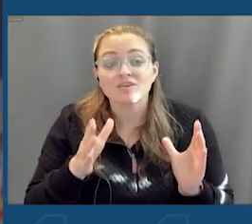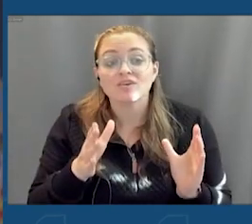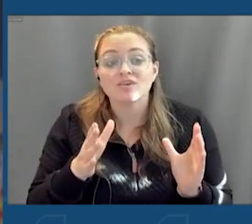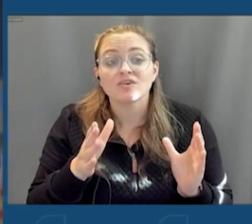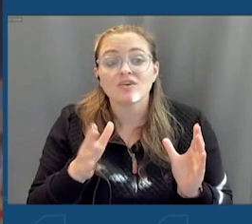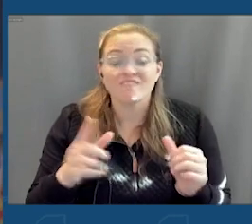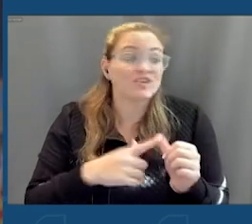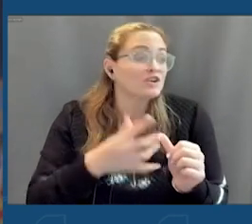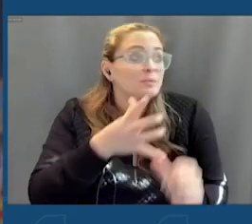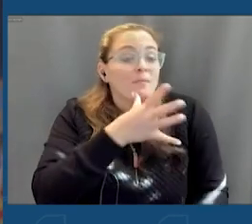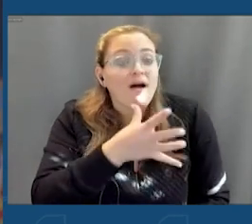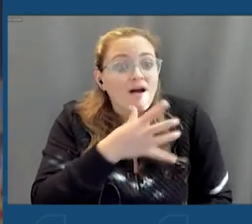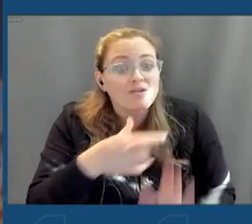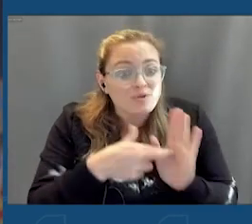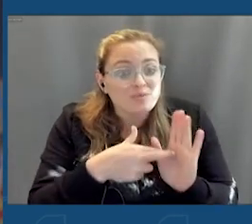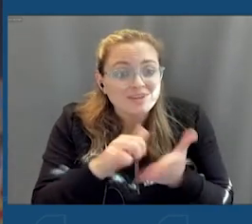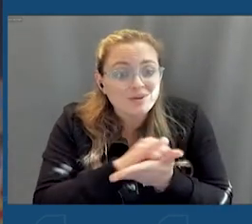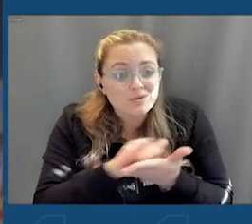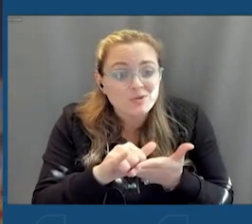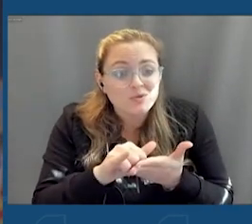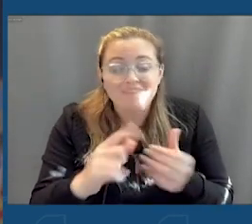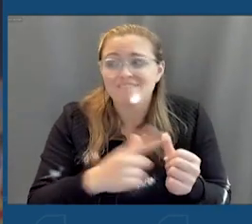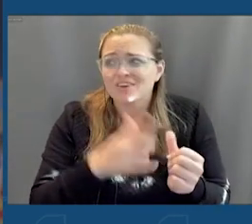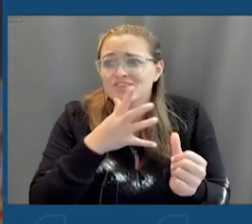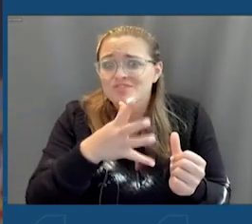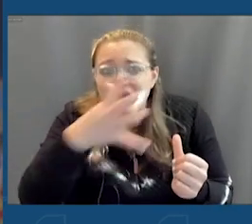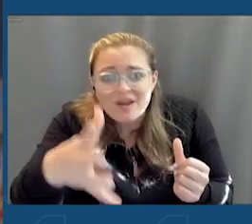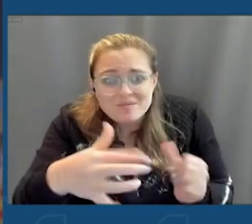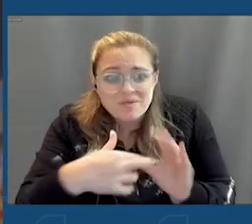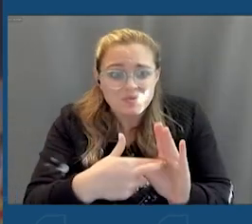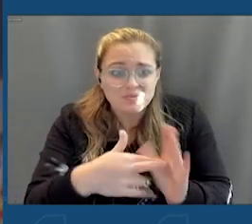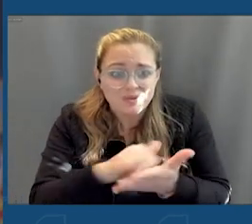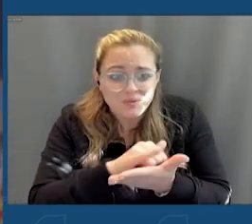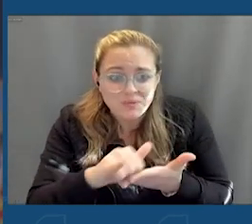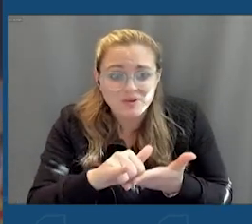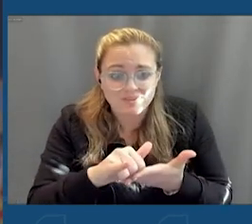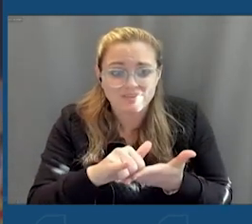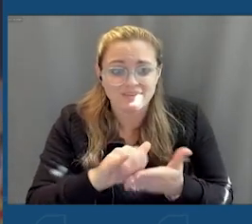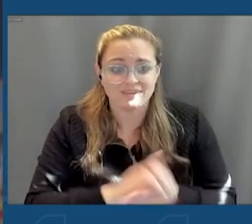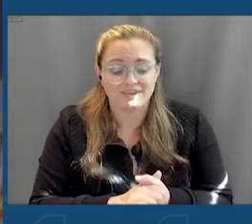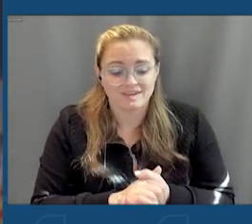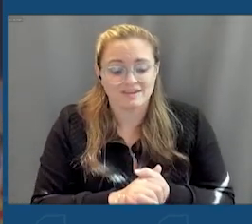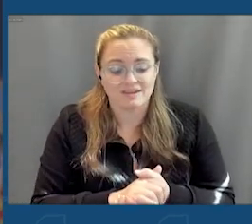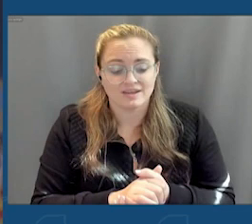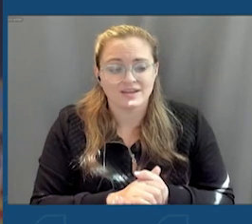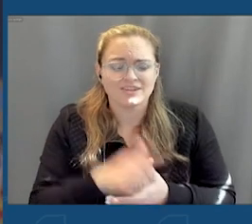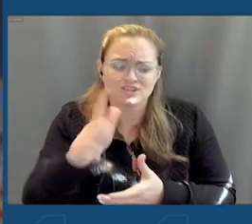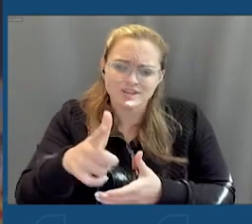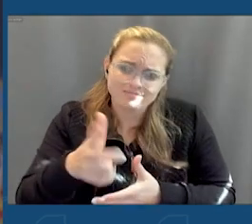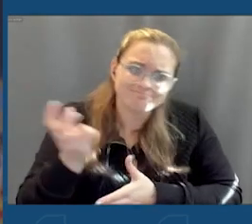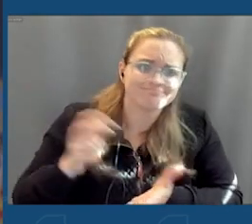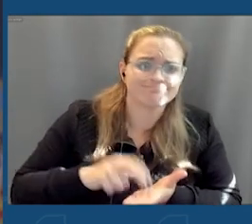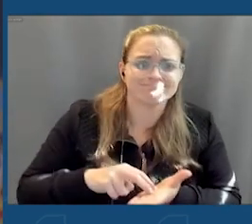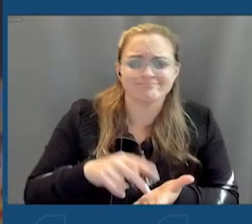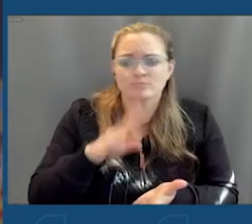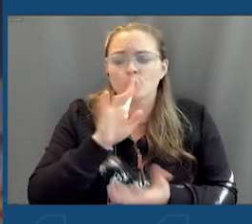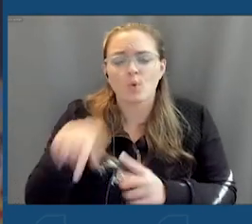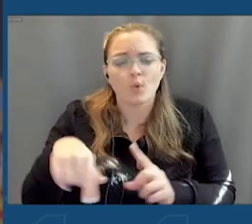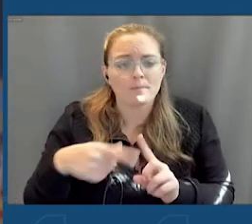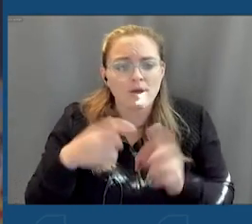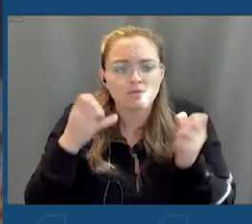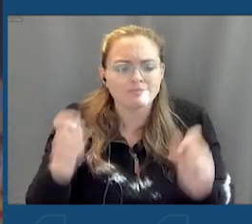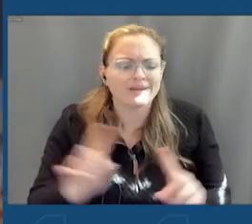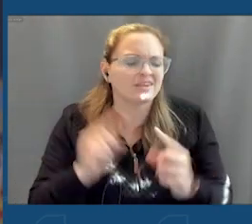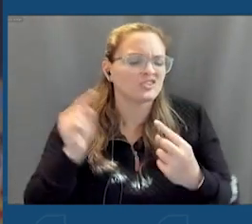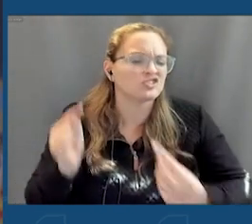mom representing the state of New York, first grandmother representing the state of New York, who got up here and really just spoke about many of the